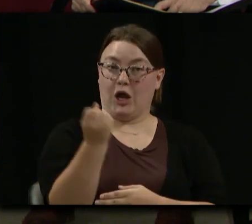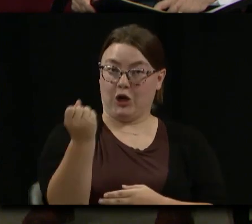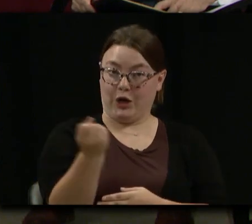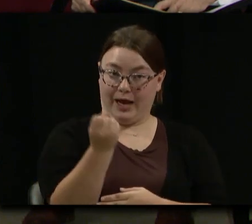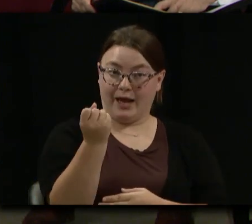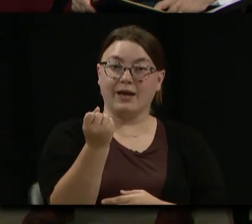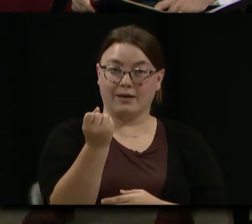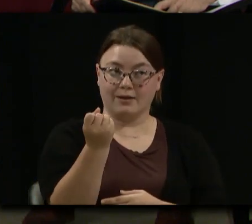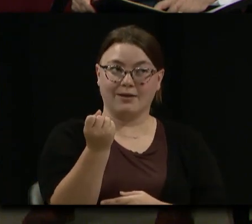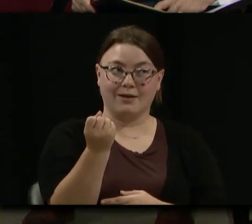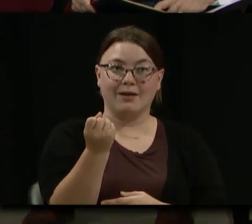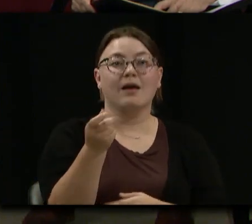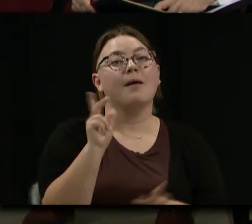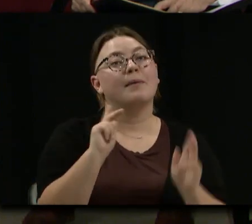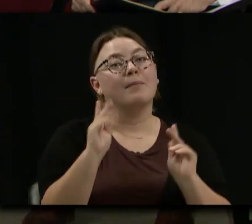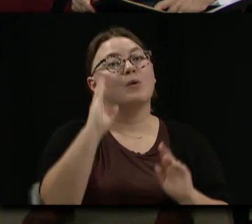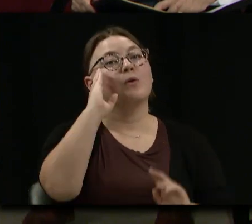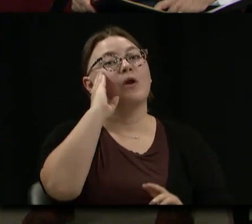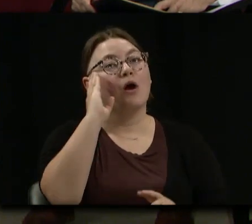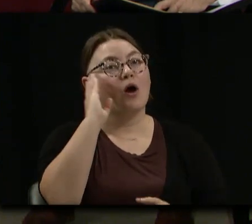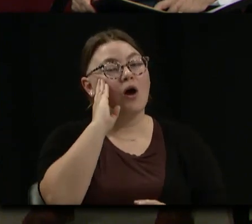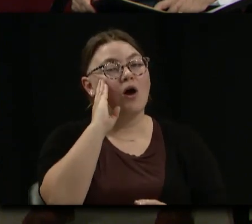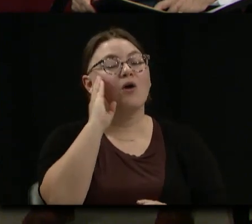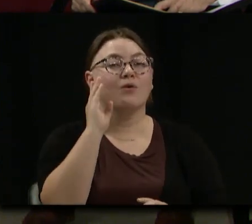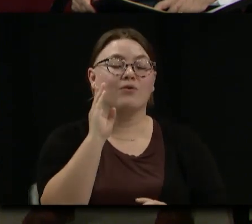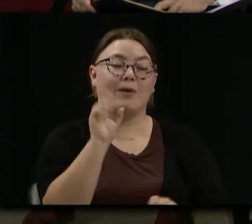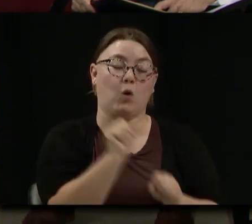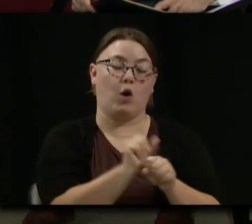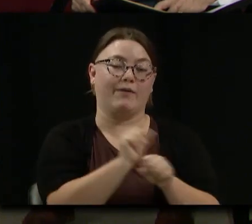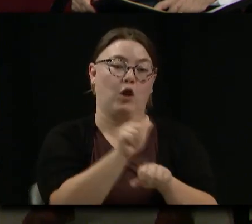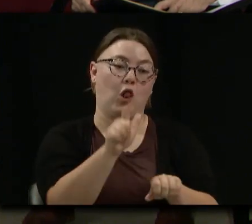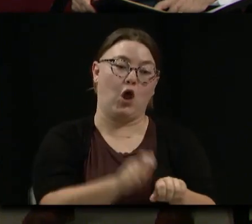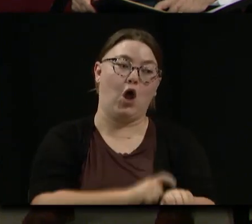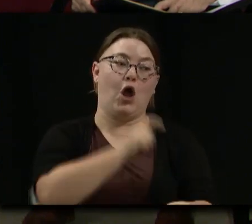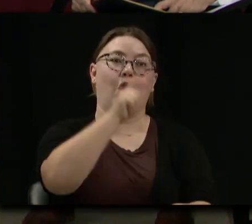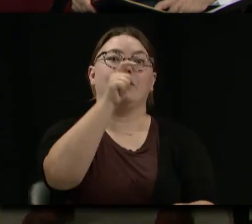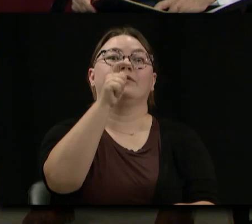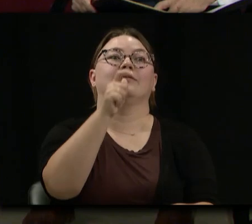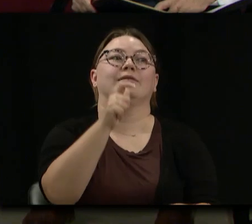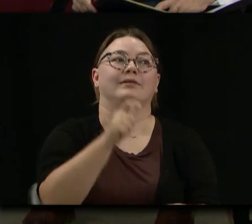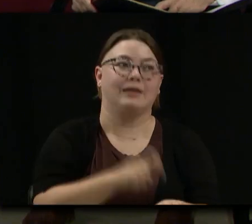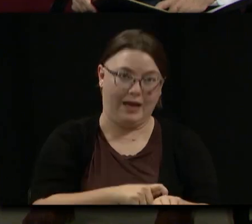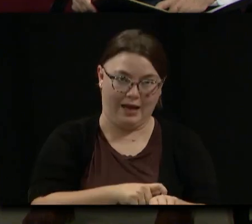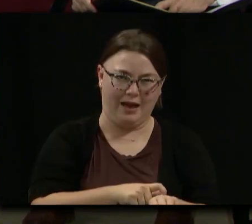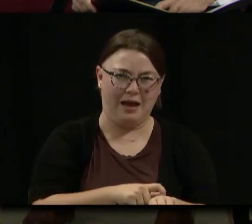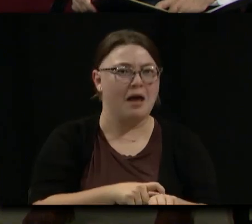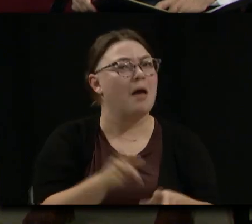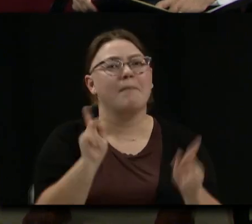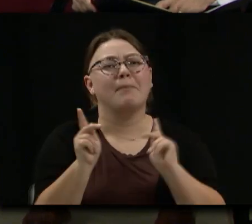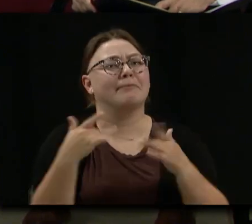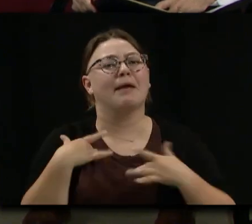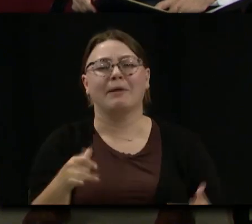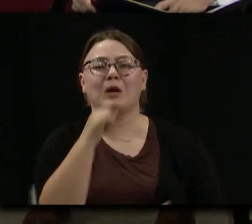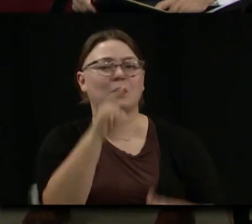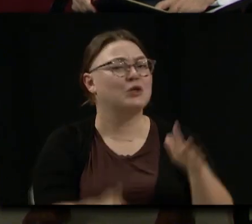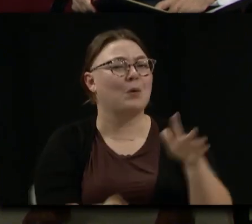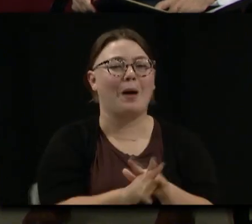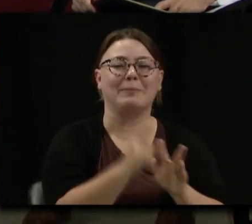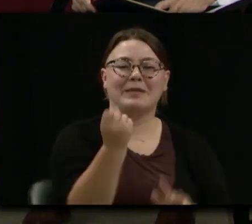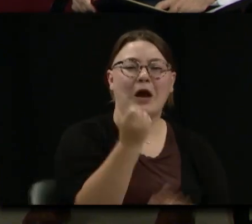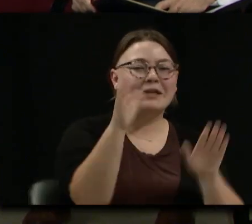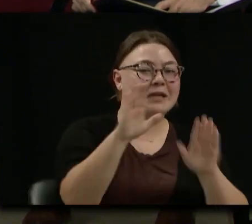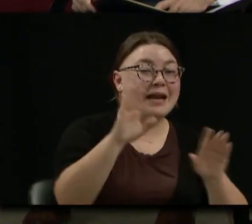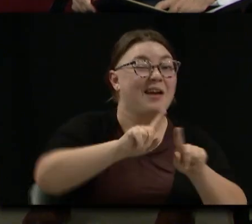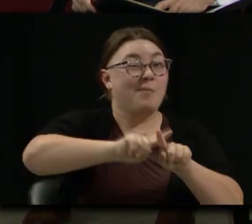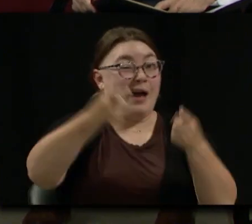experience at our office, who've been there for years and decades, had never seen anybody come in on a Saturday or Sunday. However, in